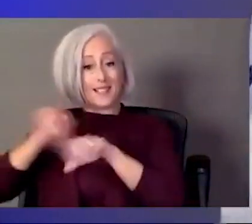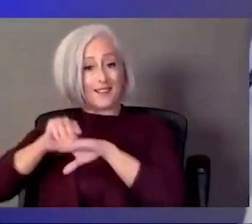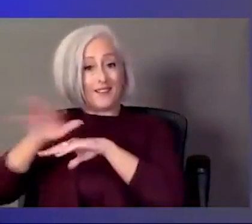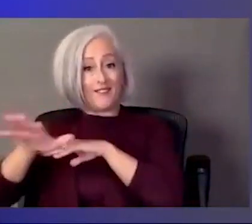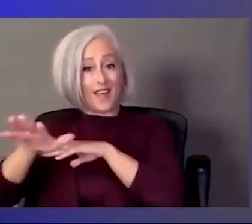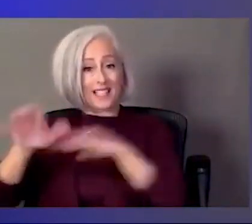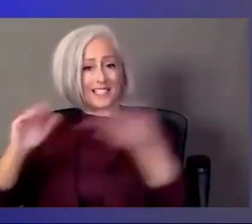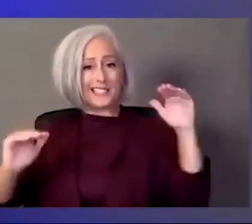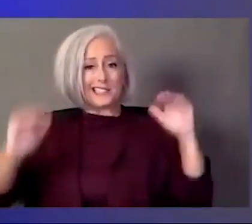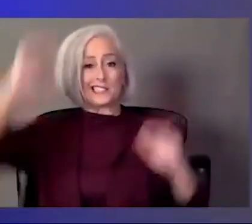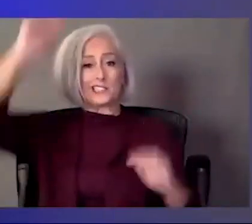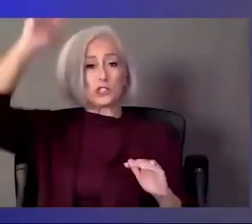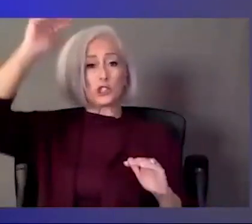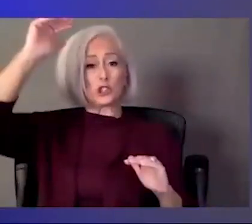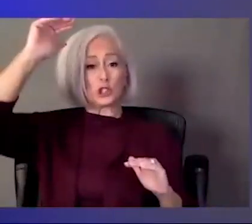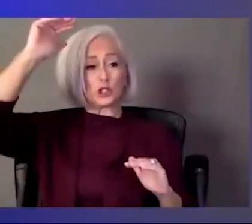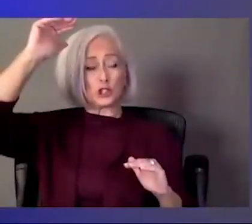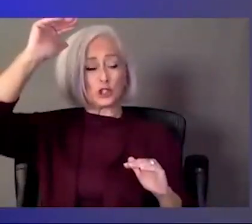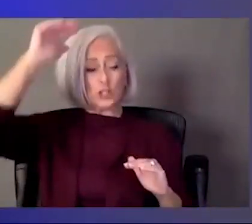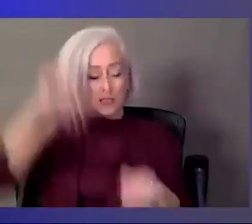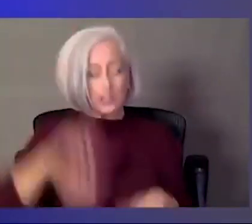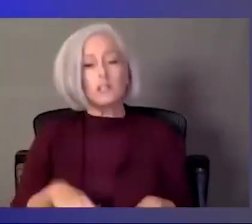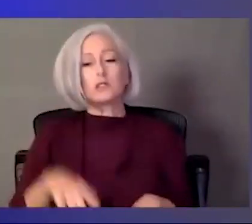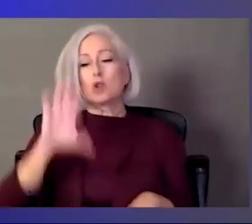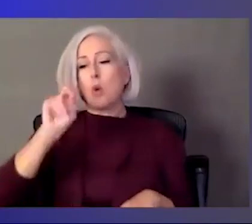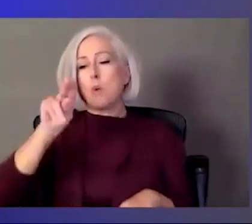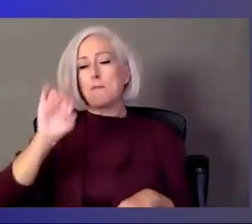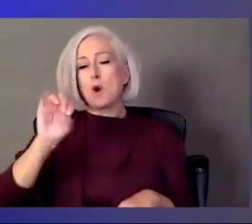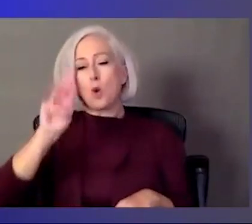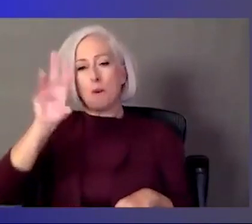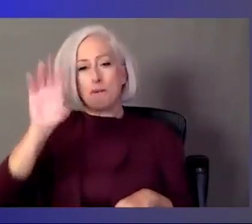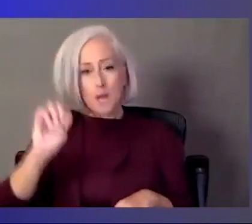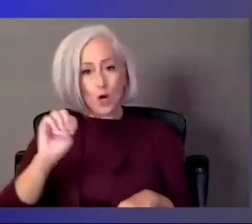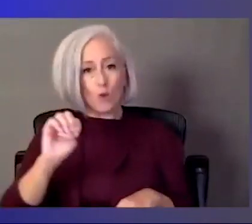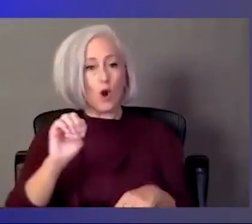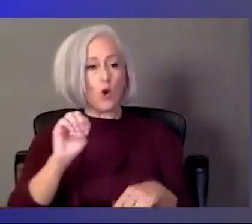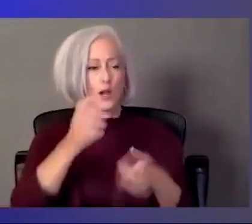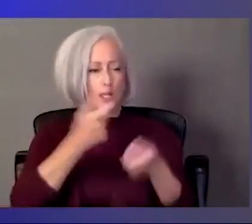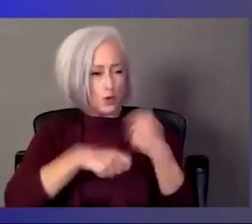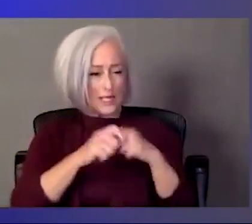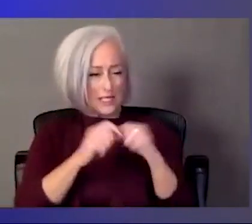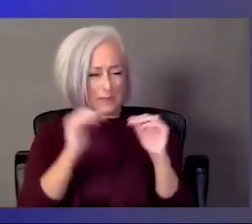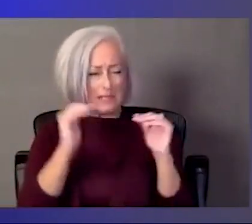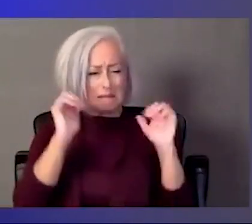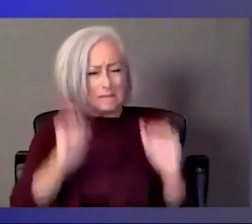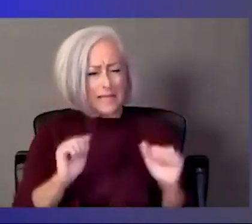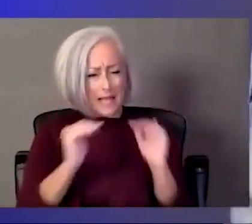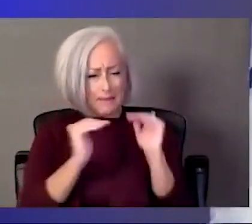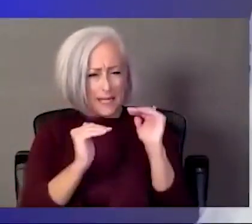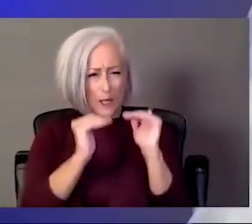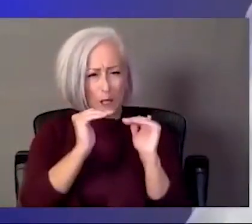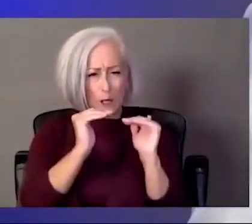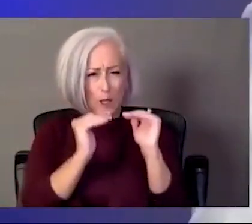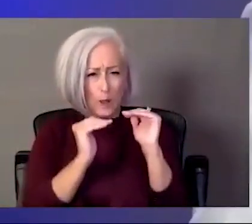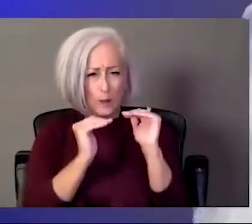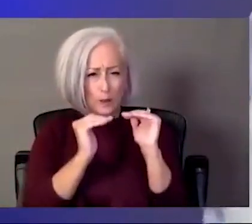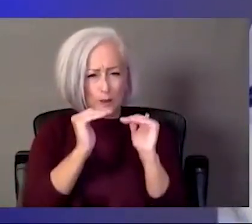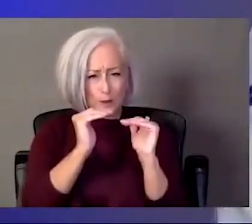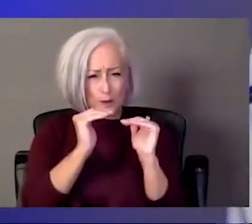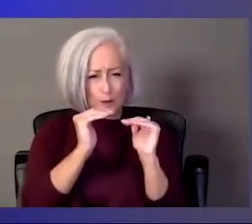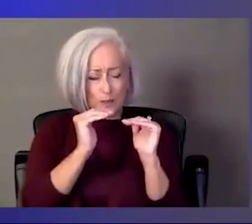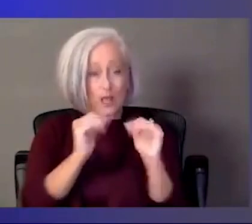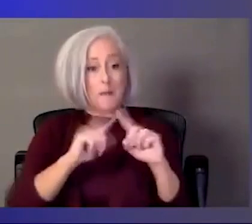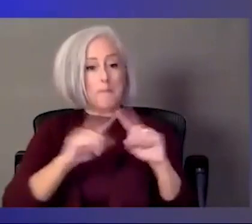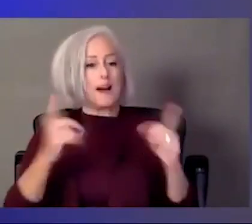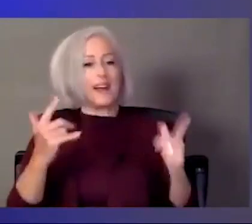marrow transplant, where risk and benefit can be pretty close, there is a procedure. We're talking about astronomical